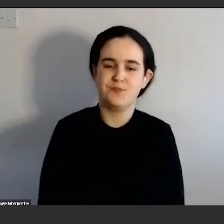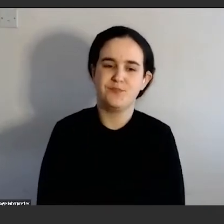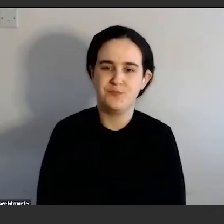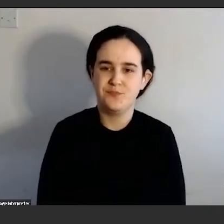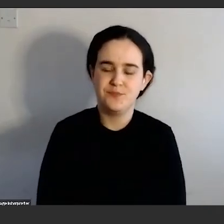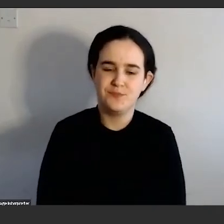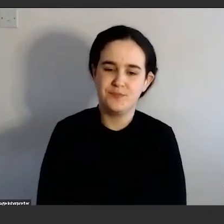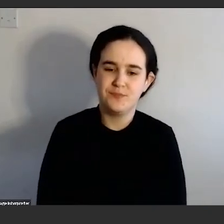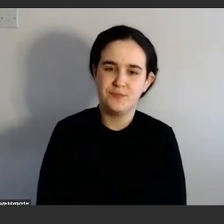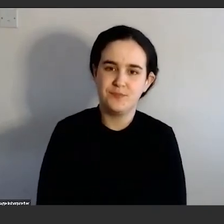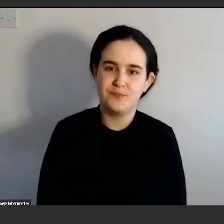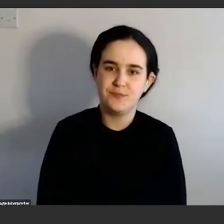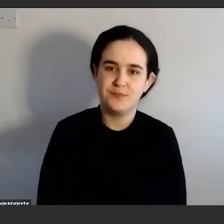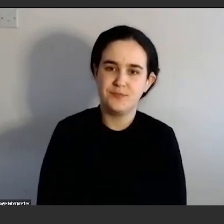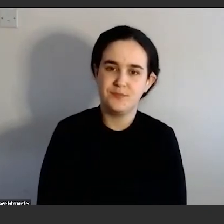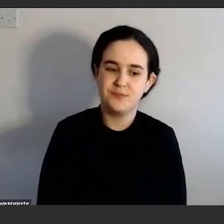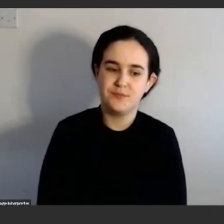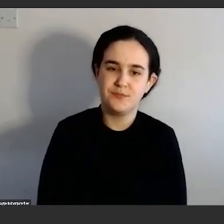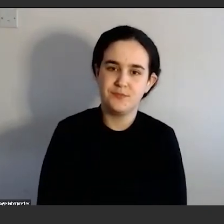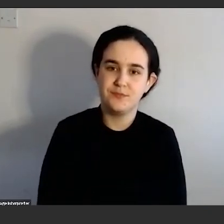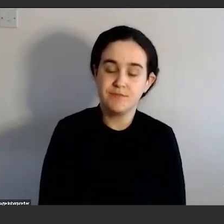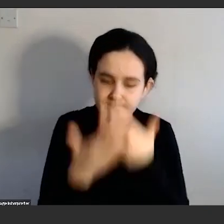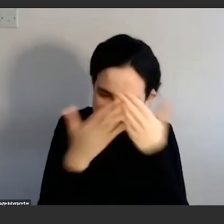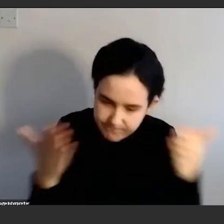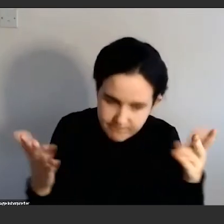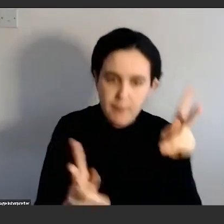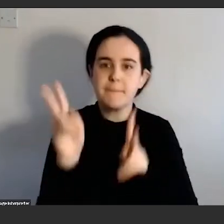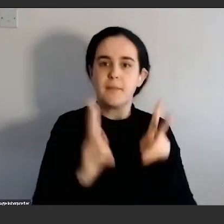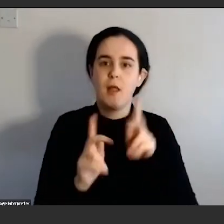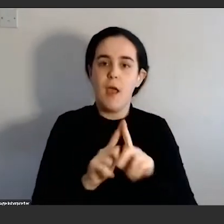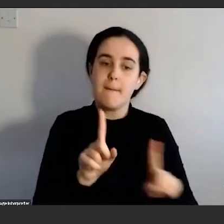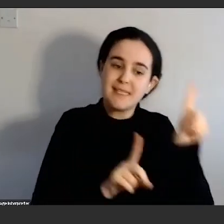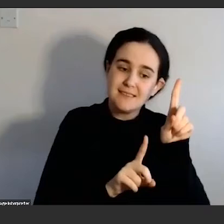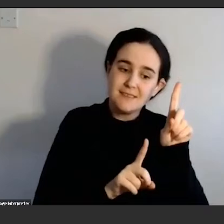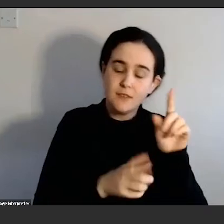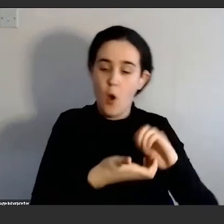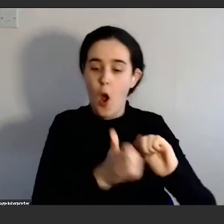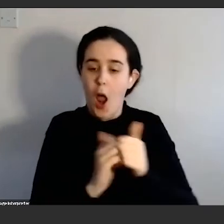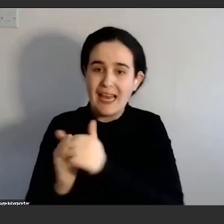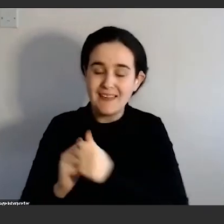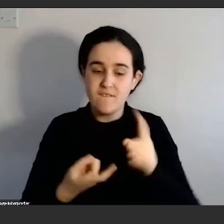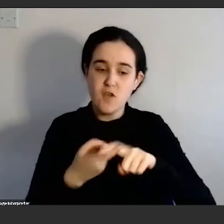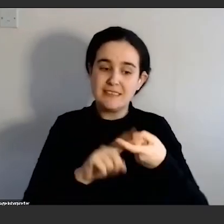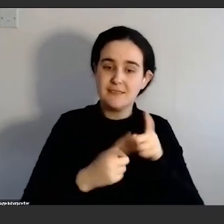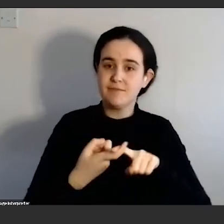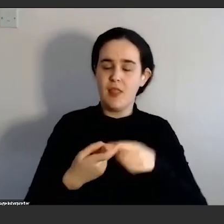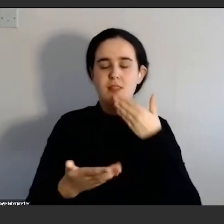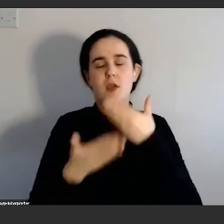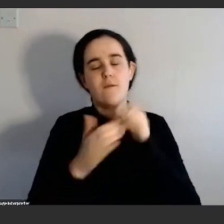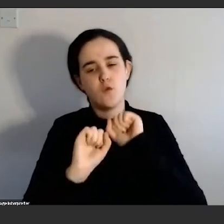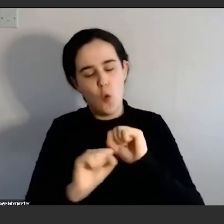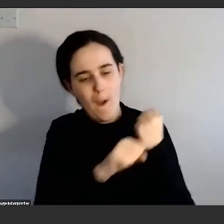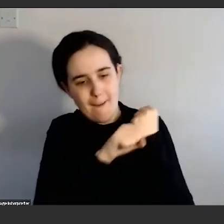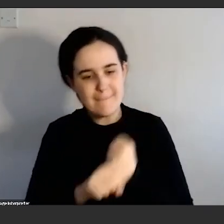Honourable guests, ministers, colleagues, friends, thank you for your commitment to highlighting the importance of disability inclusion to